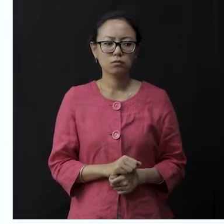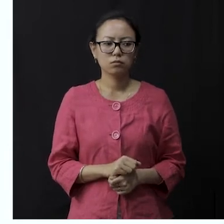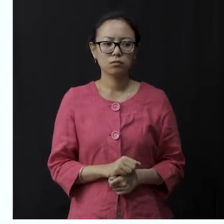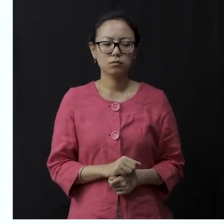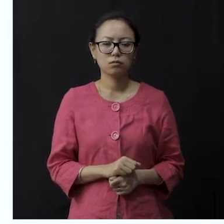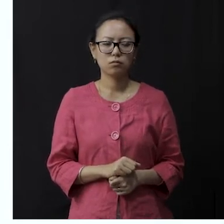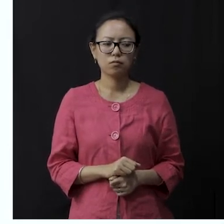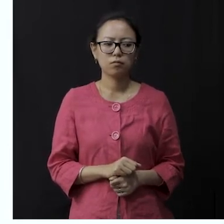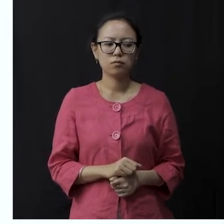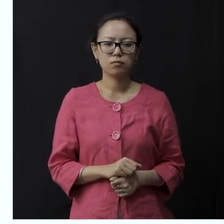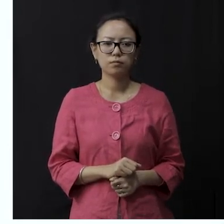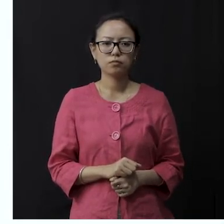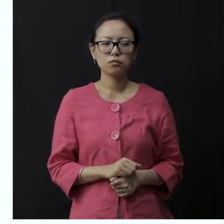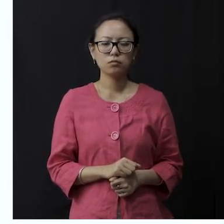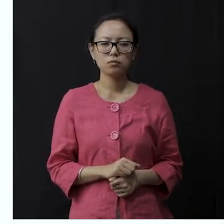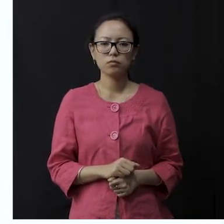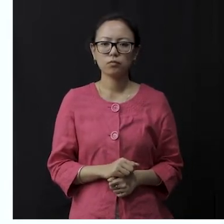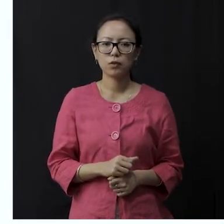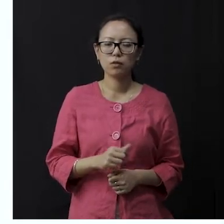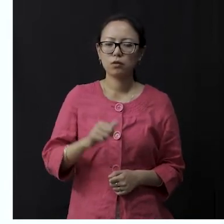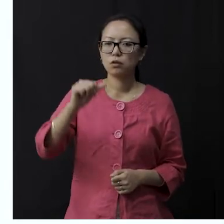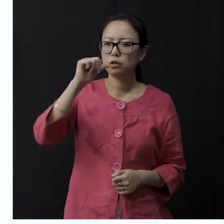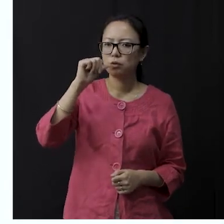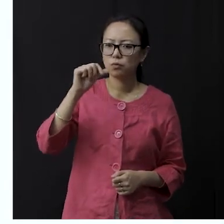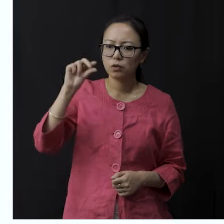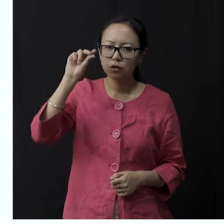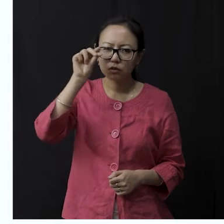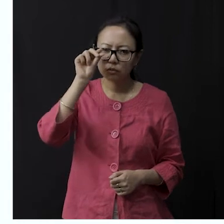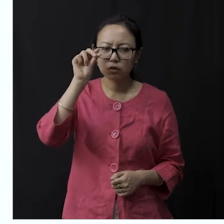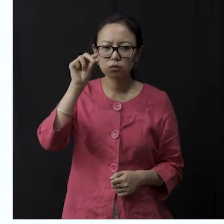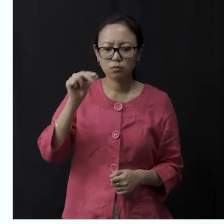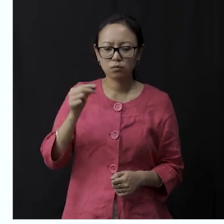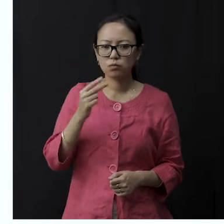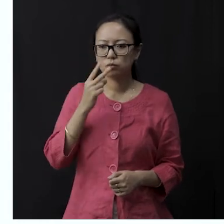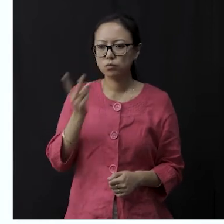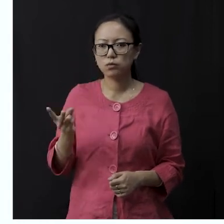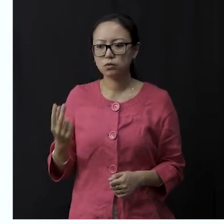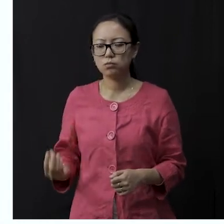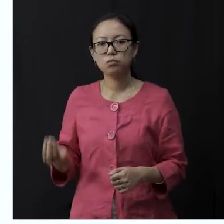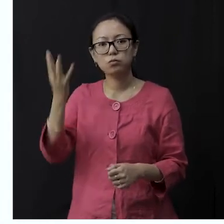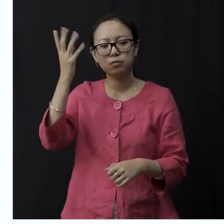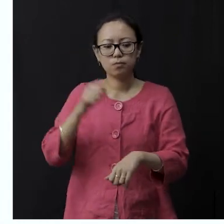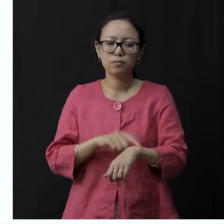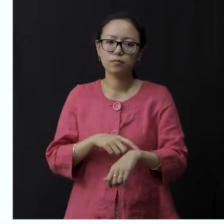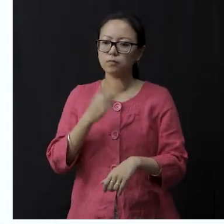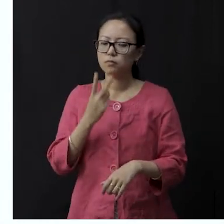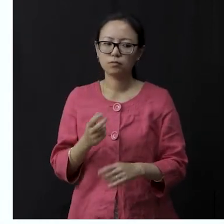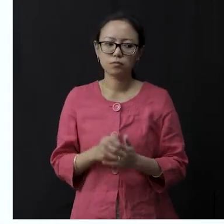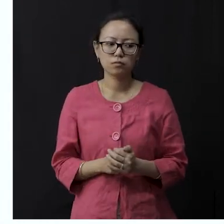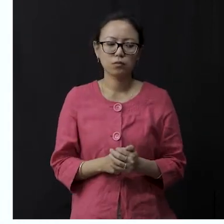D-E-W-D-R-O-P-S, dewdrops. They are small droplets of water, okay, dewdrops. Now tapping